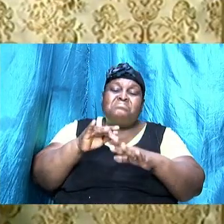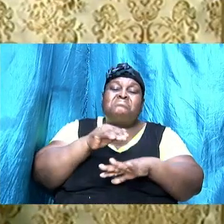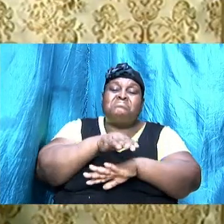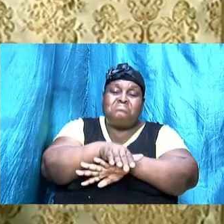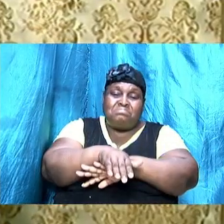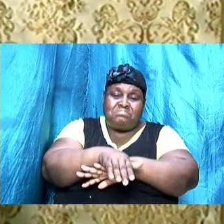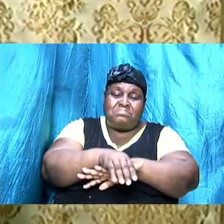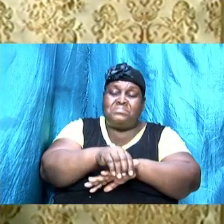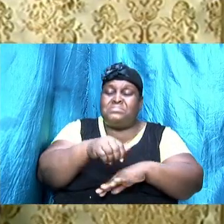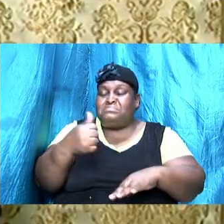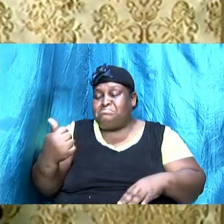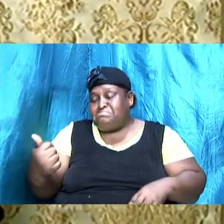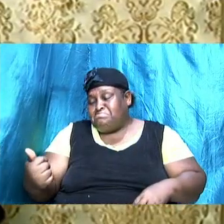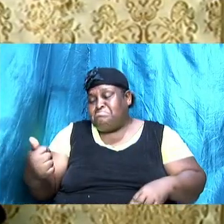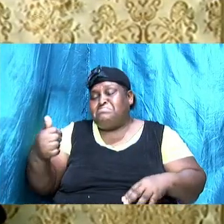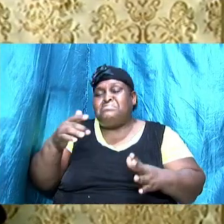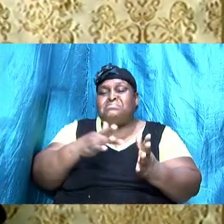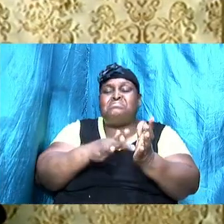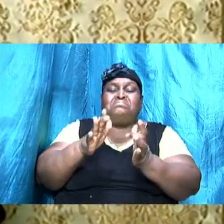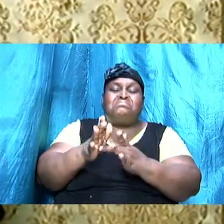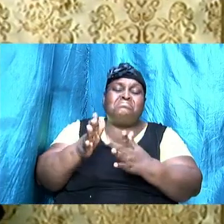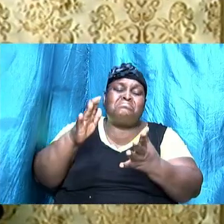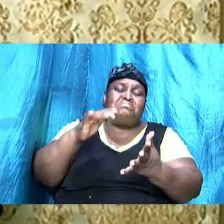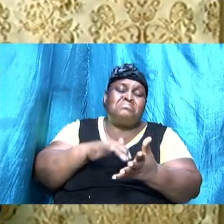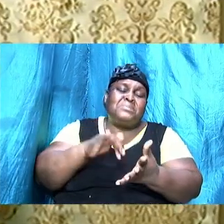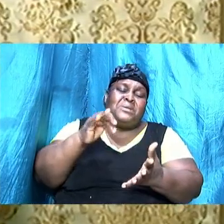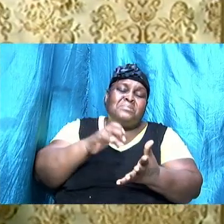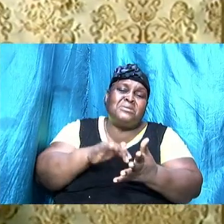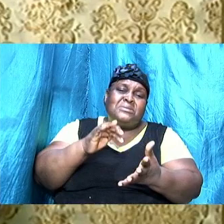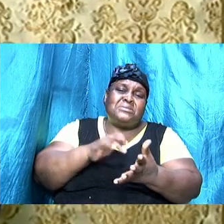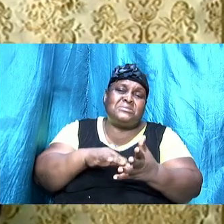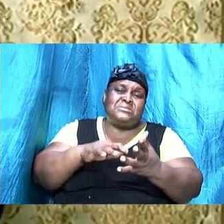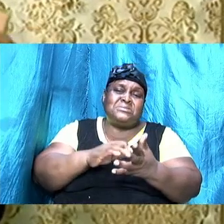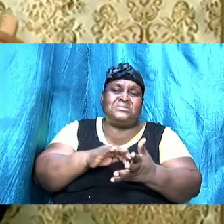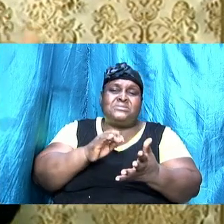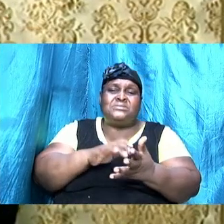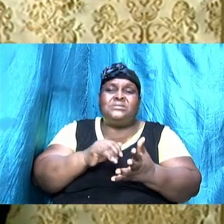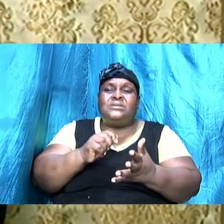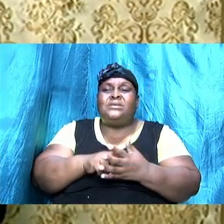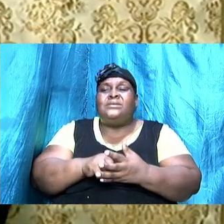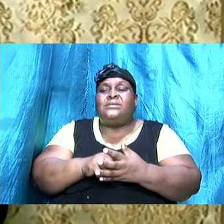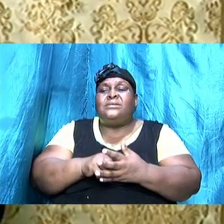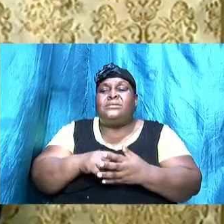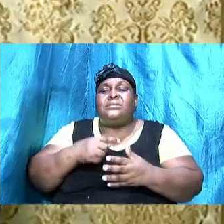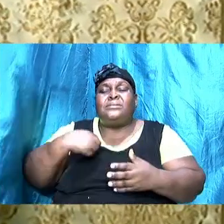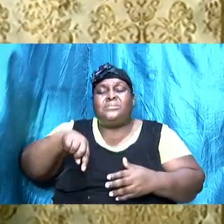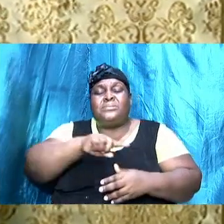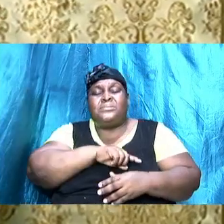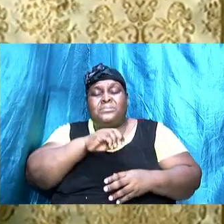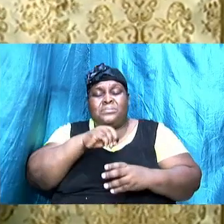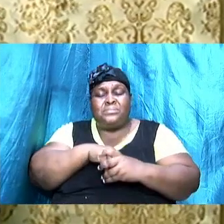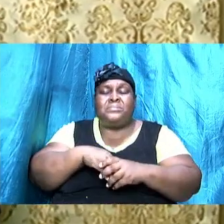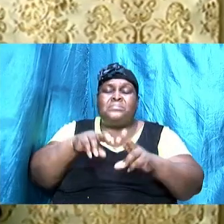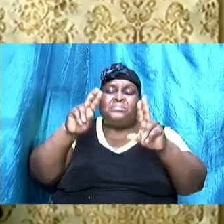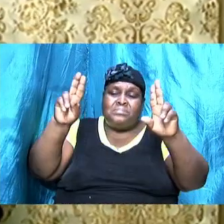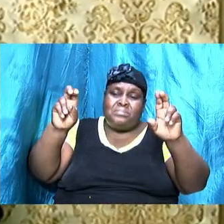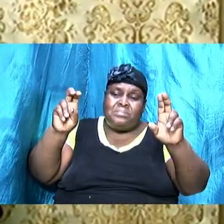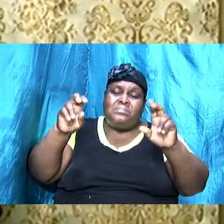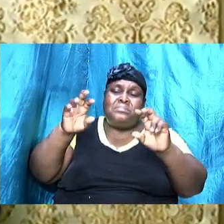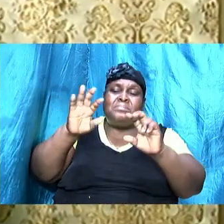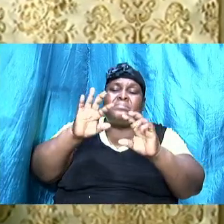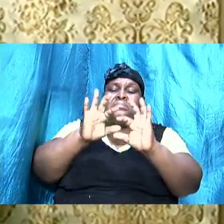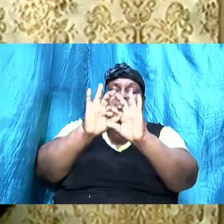another of our Bible study series. We have been on the subject of